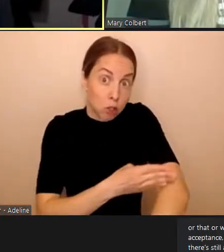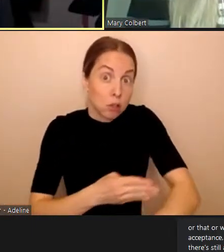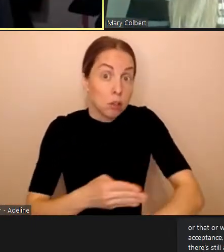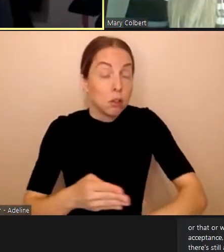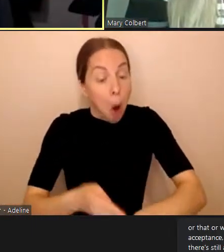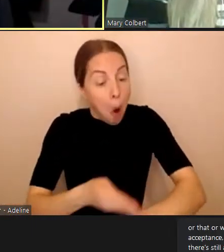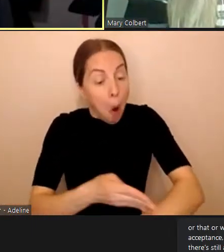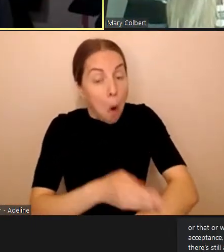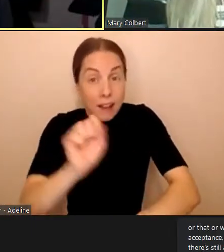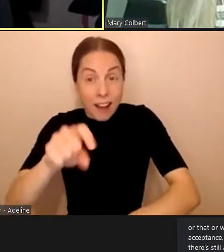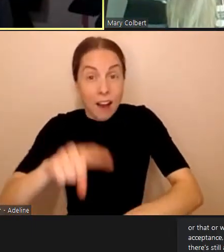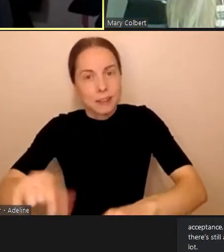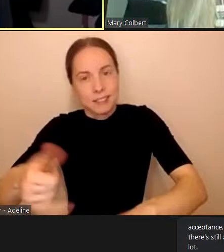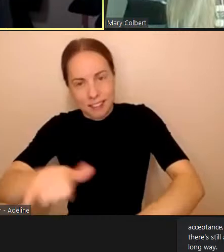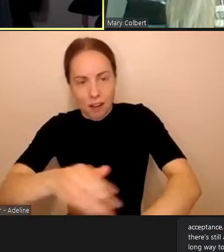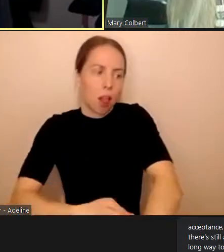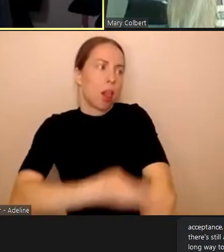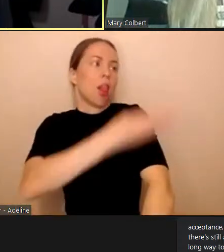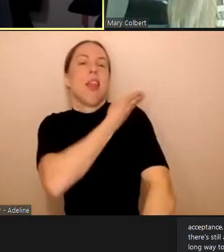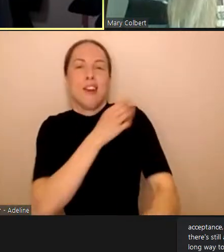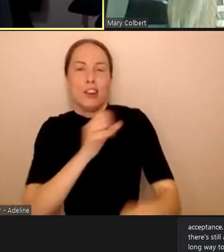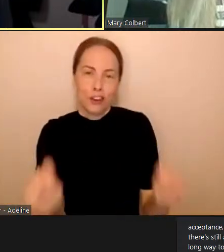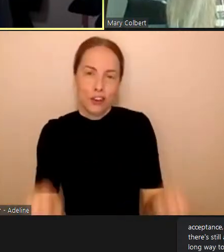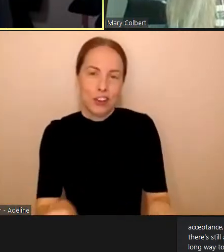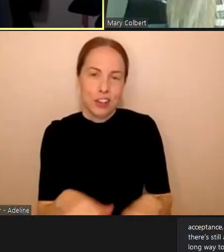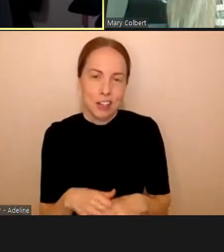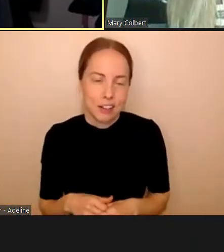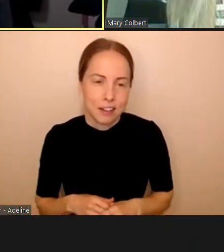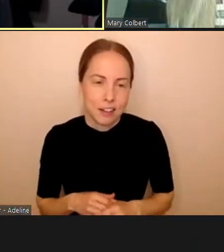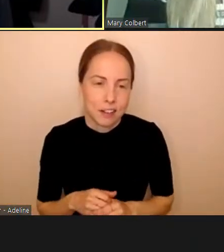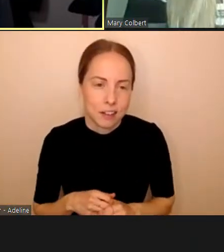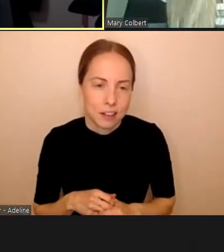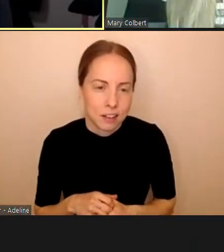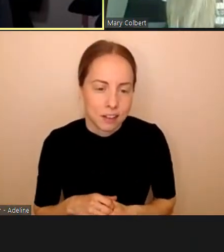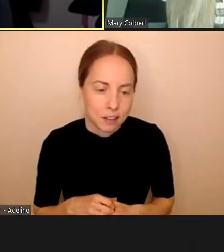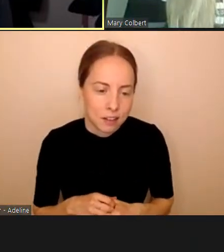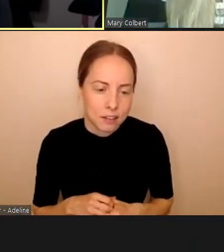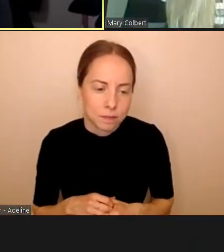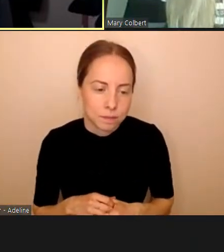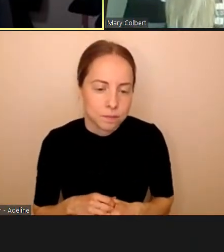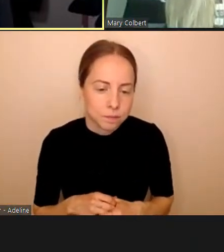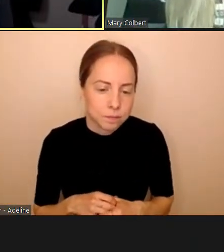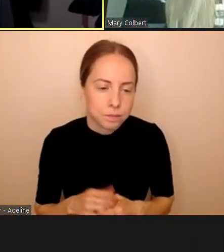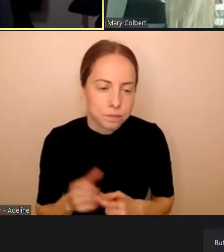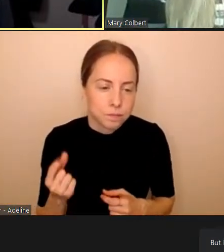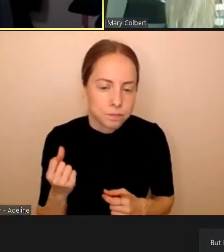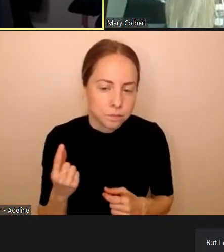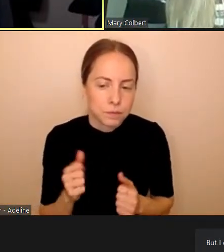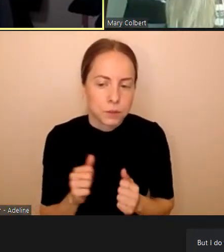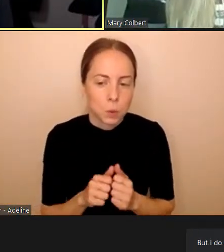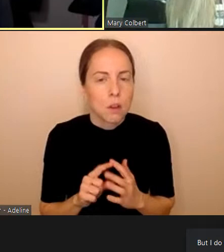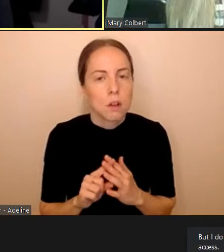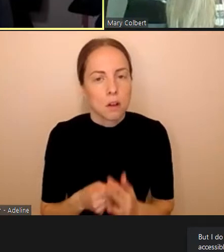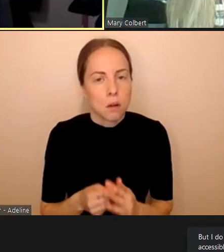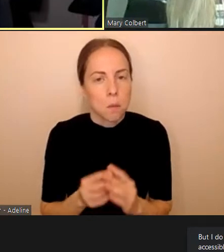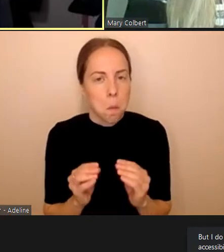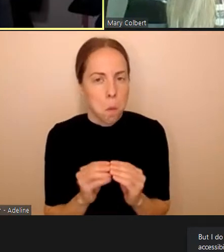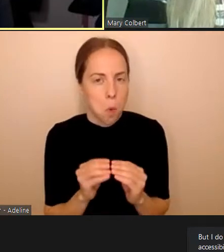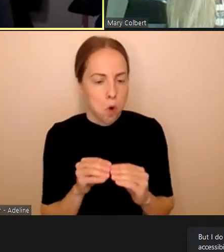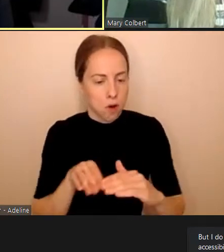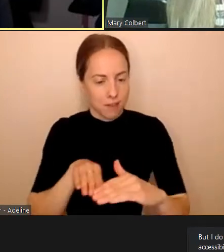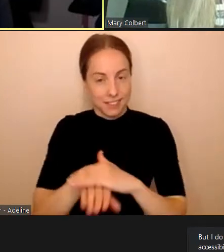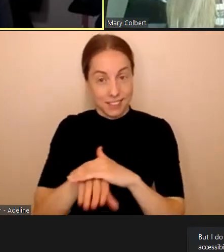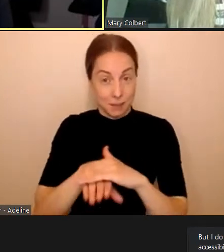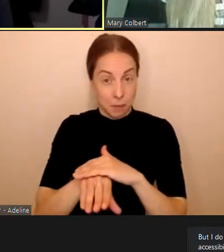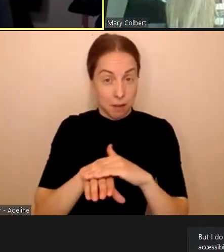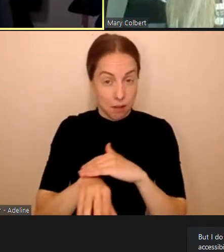go? Absolutely, there's a long way to go. But I do, with the implementation of more accessibility